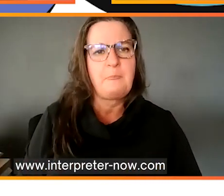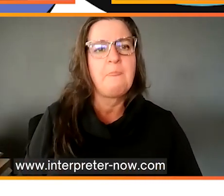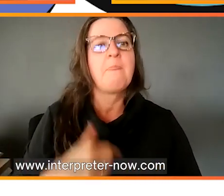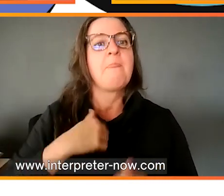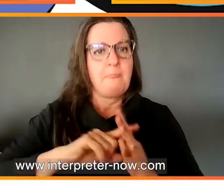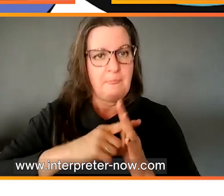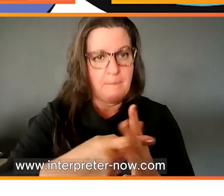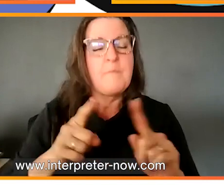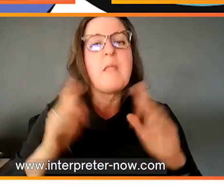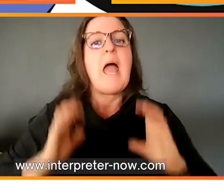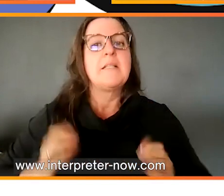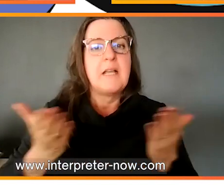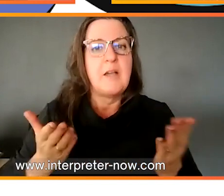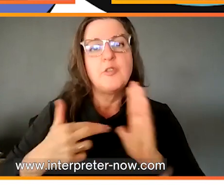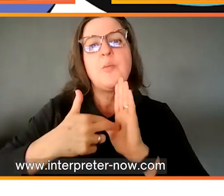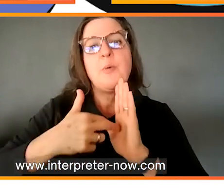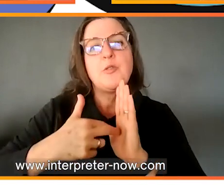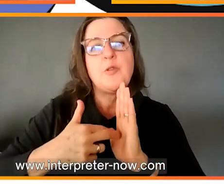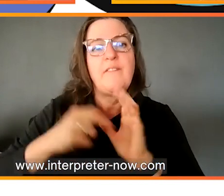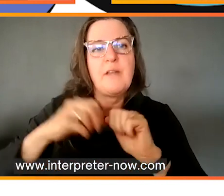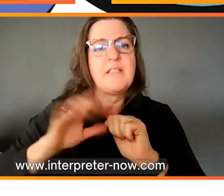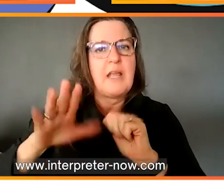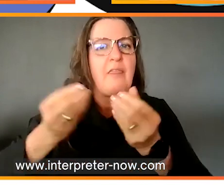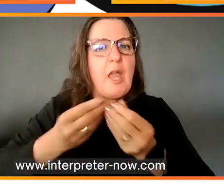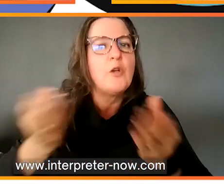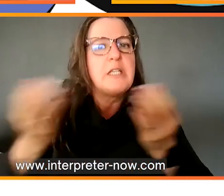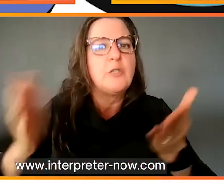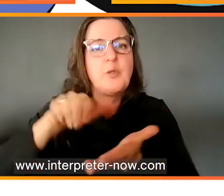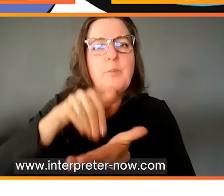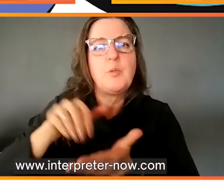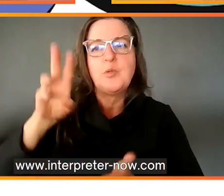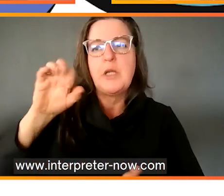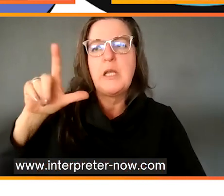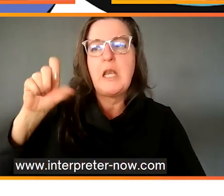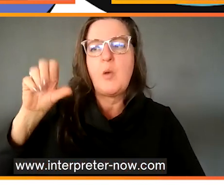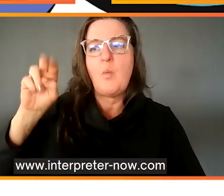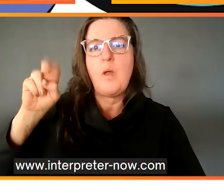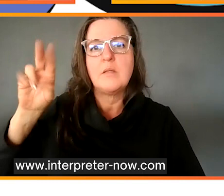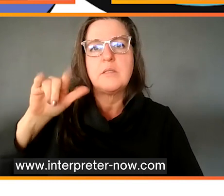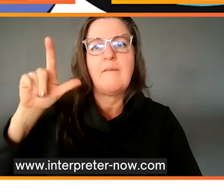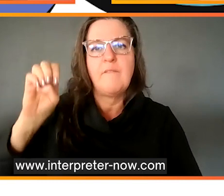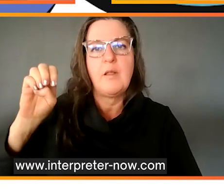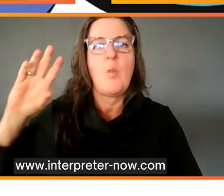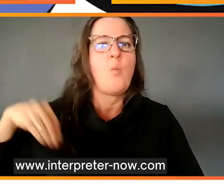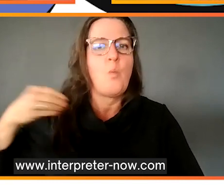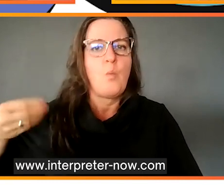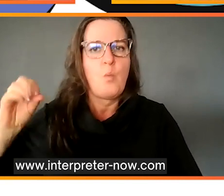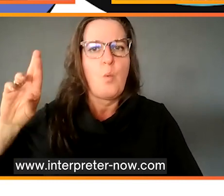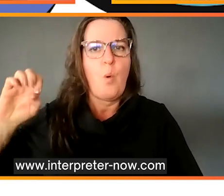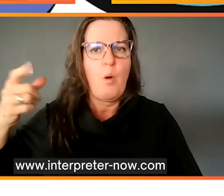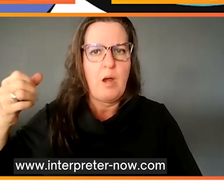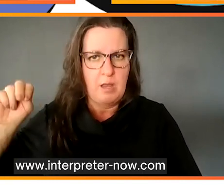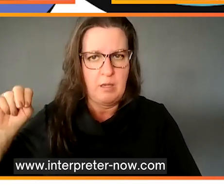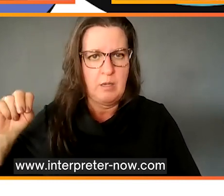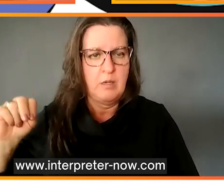was automated. Everything was by hand. If you wanted your orders to be allocated to then ship